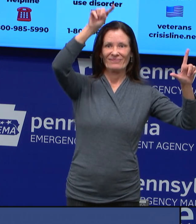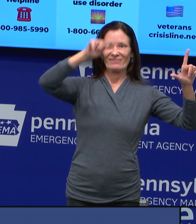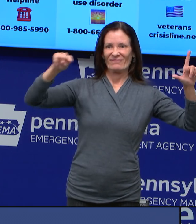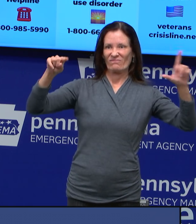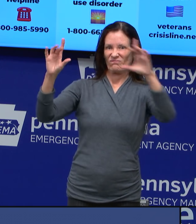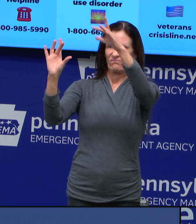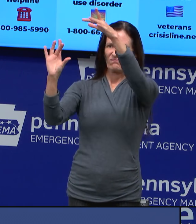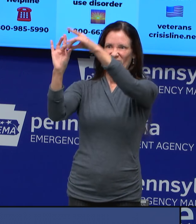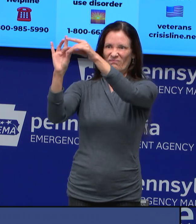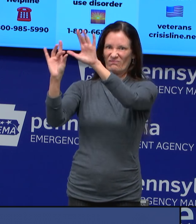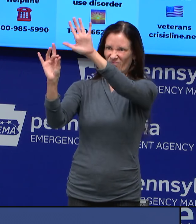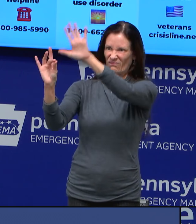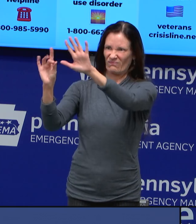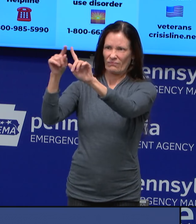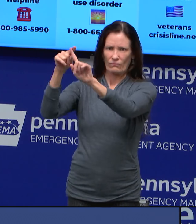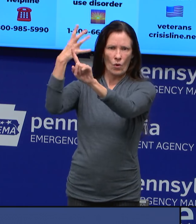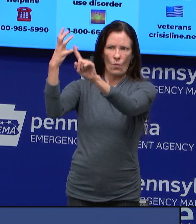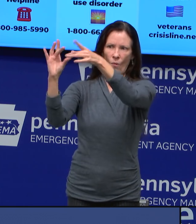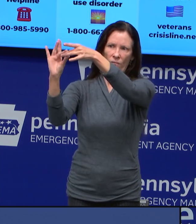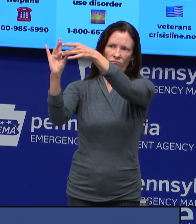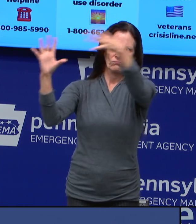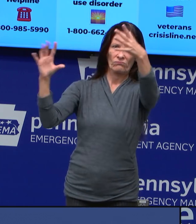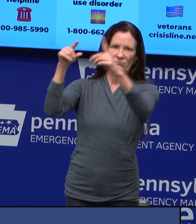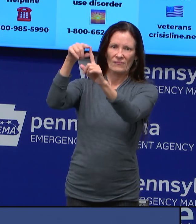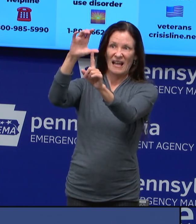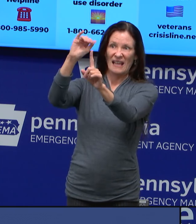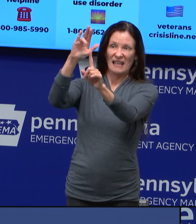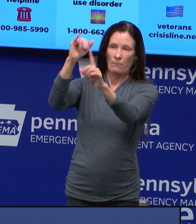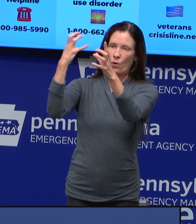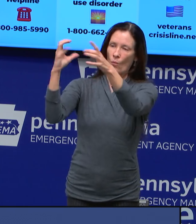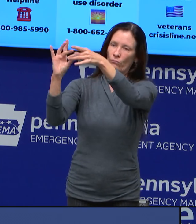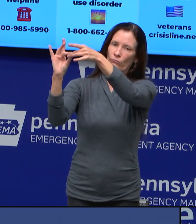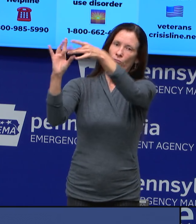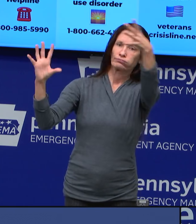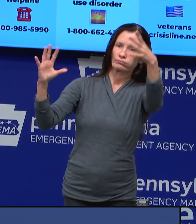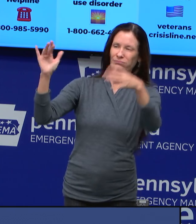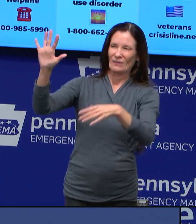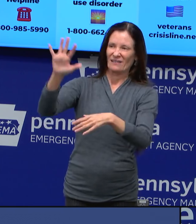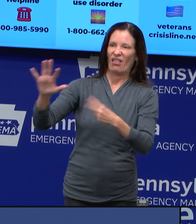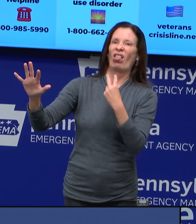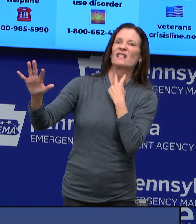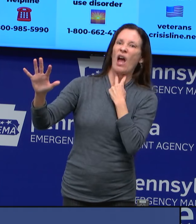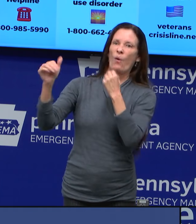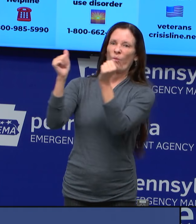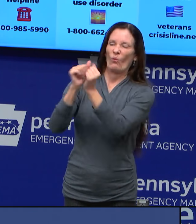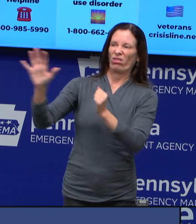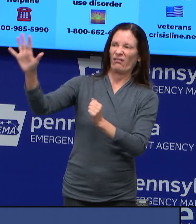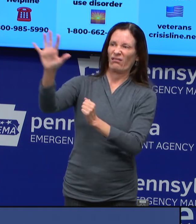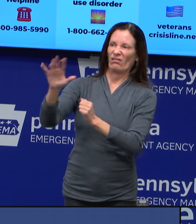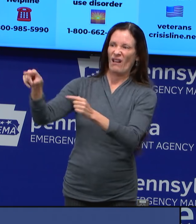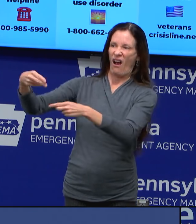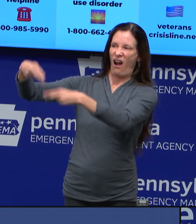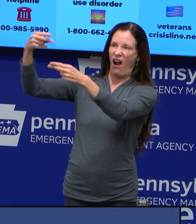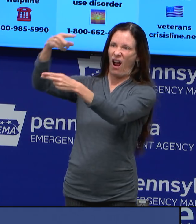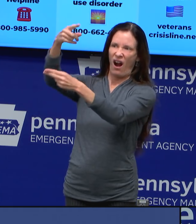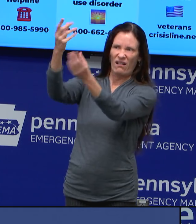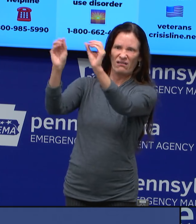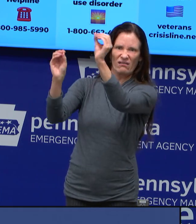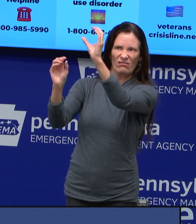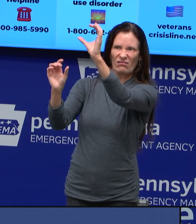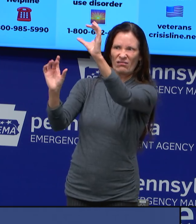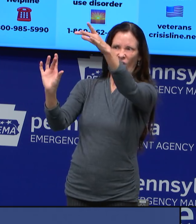easing mitigation requirements? Well, it's going to be taking into consideration the counties and the regions. It's not just going to be